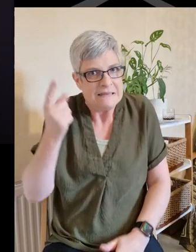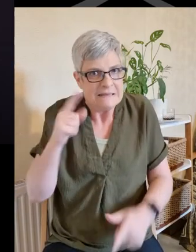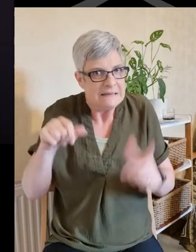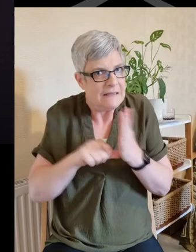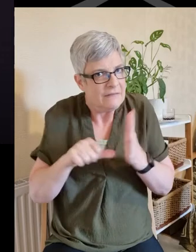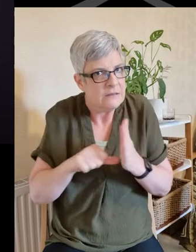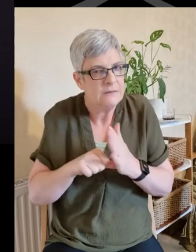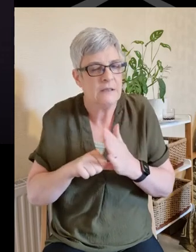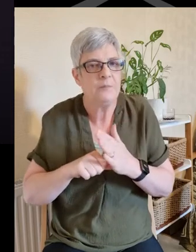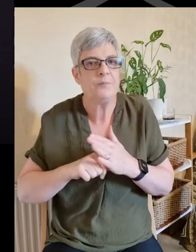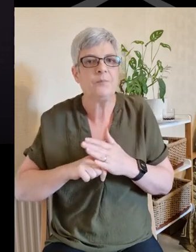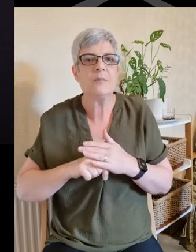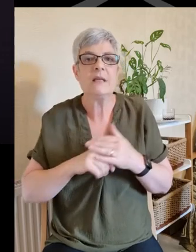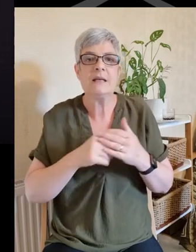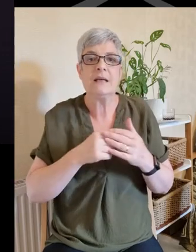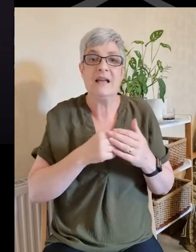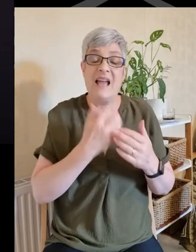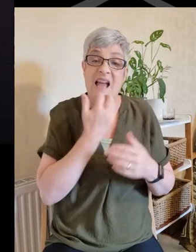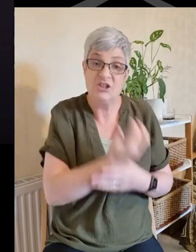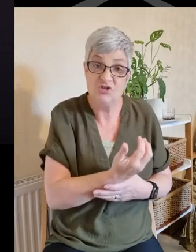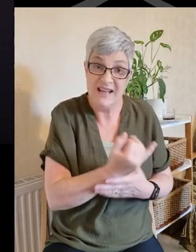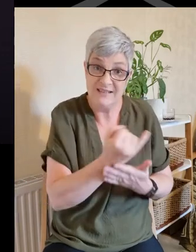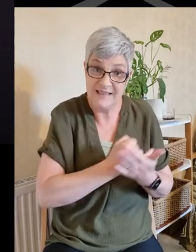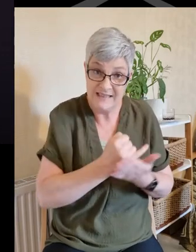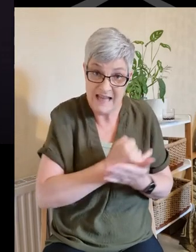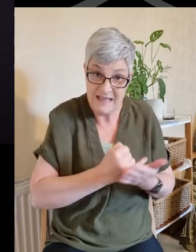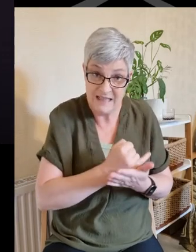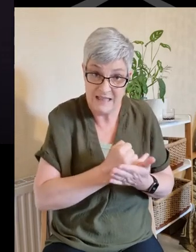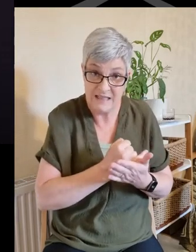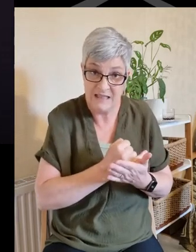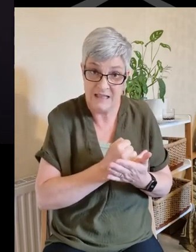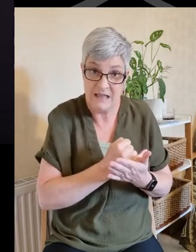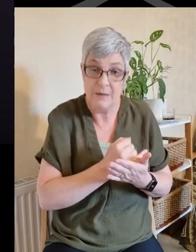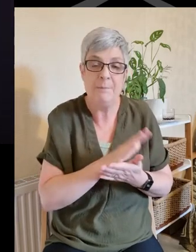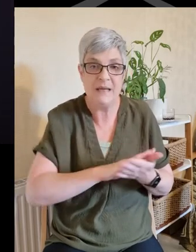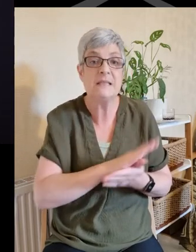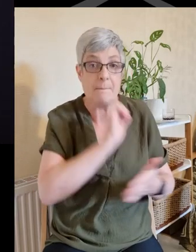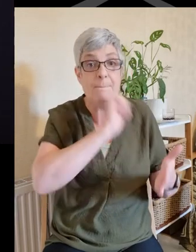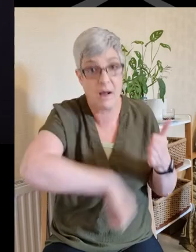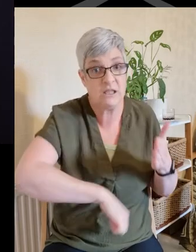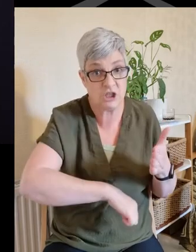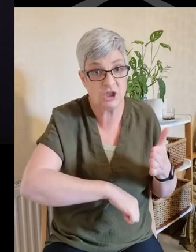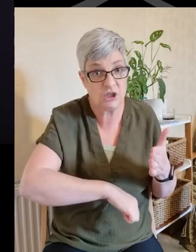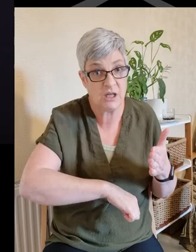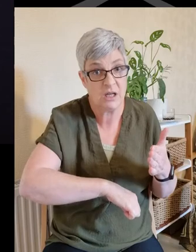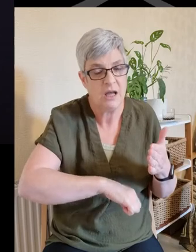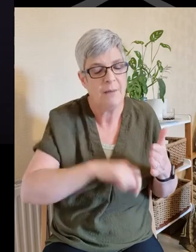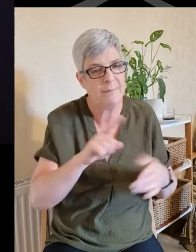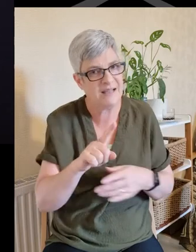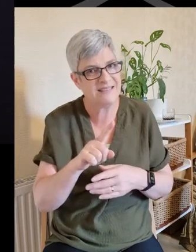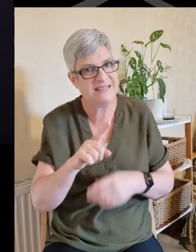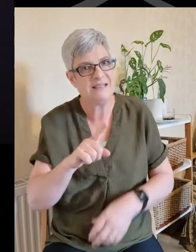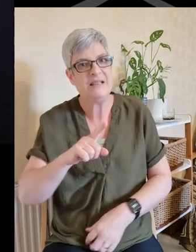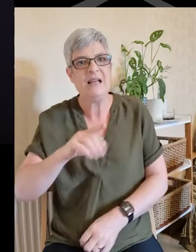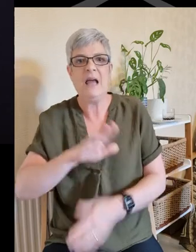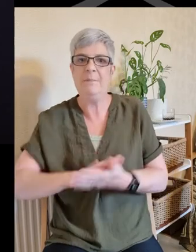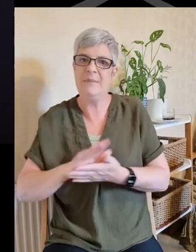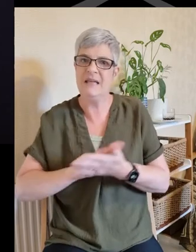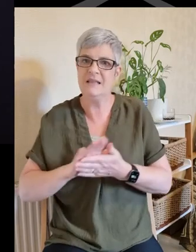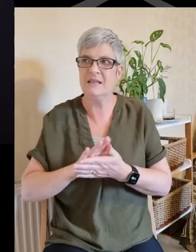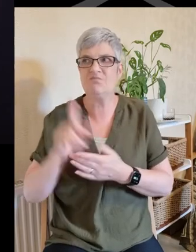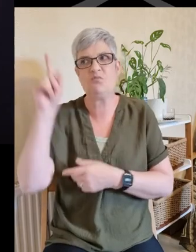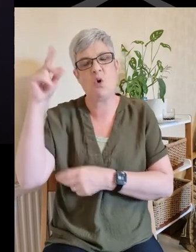the sin of Israel was such that the Lord had to punish, but as he punished, that brought disgrace on his own